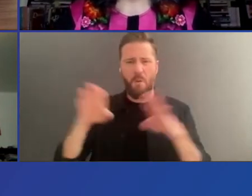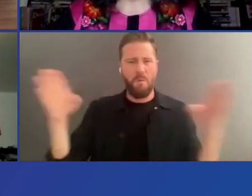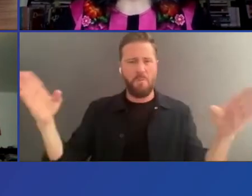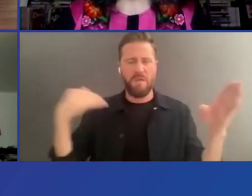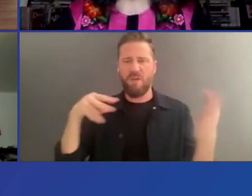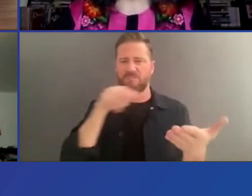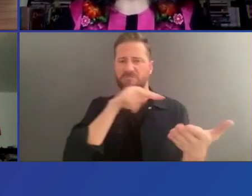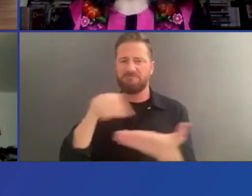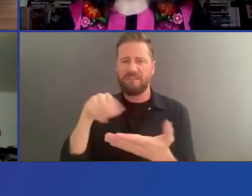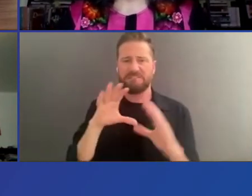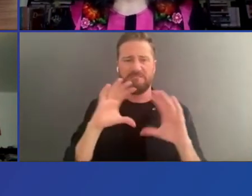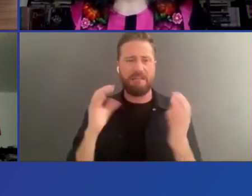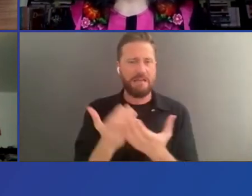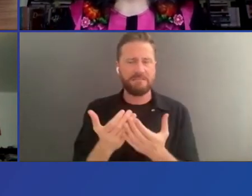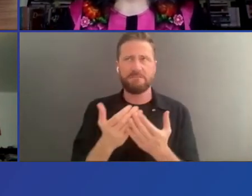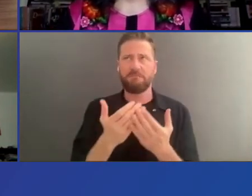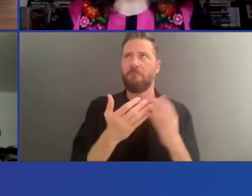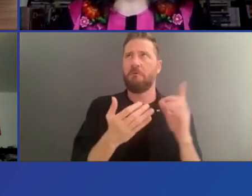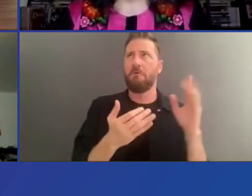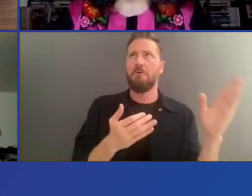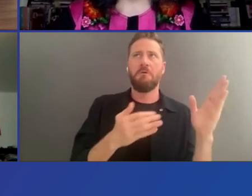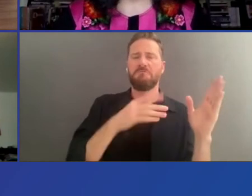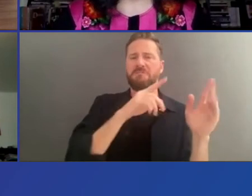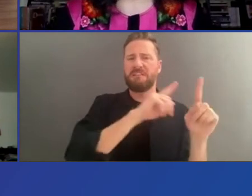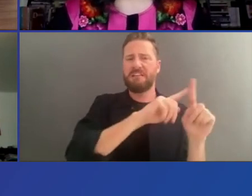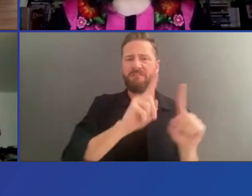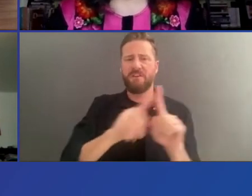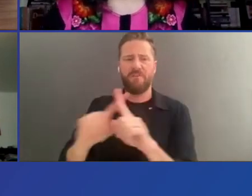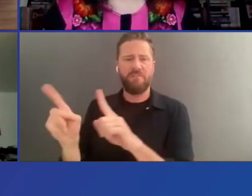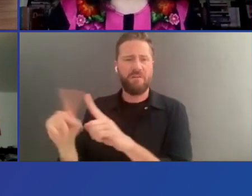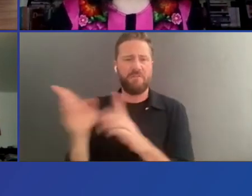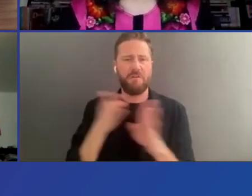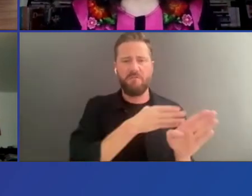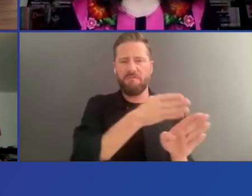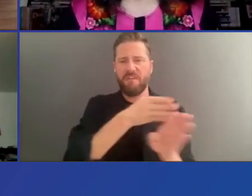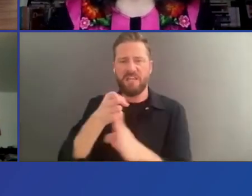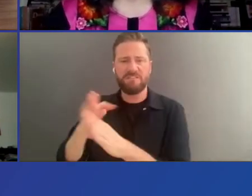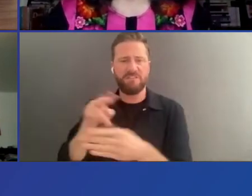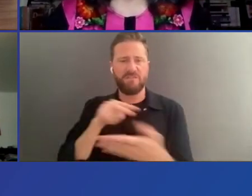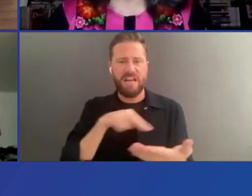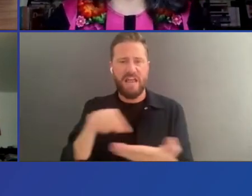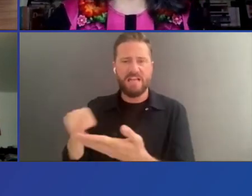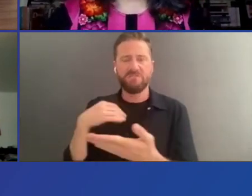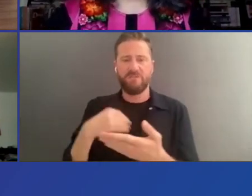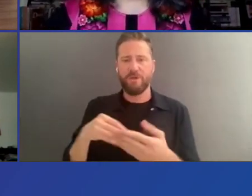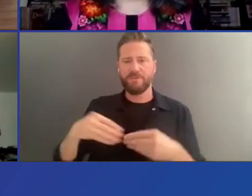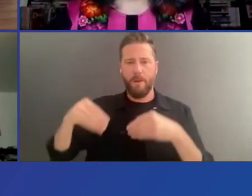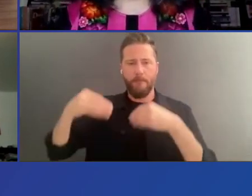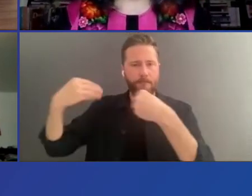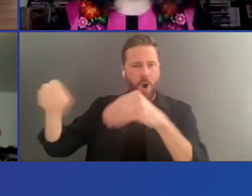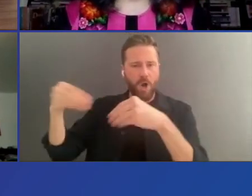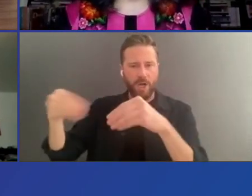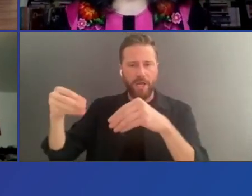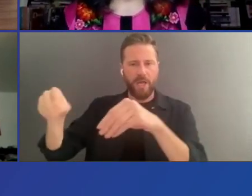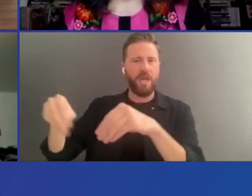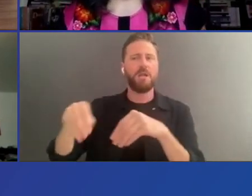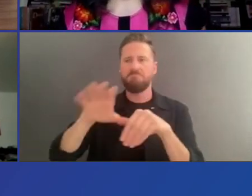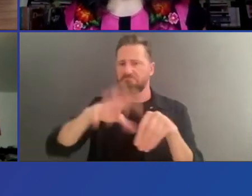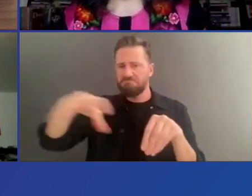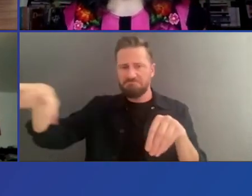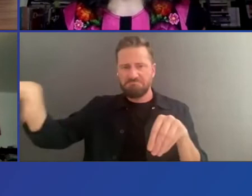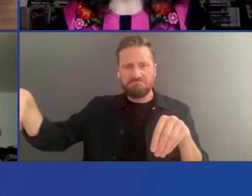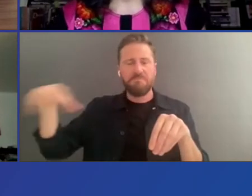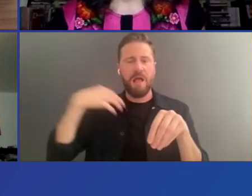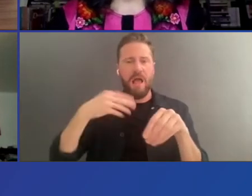dance classes from all different genres. There's a marketplace. There are performances